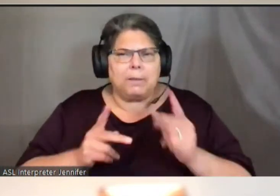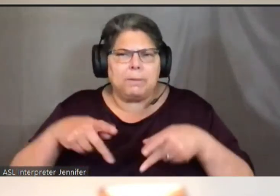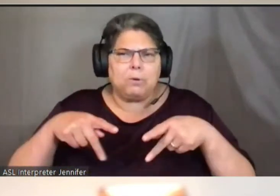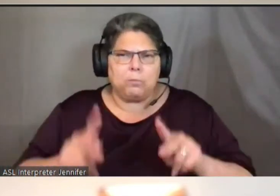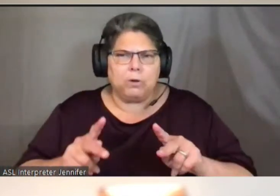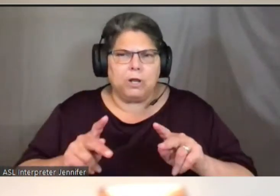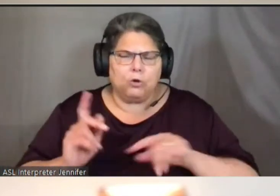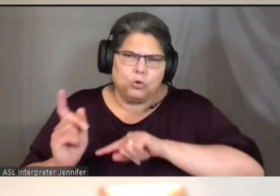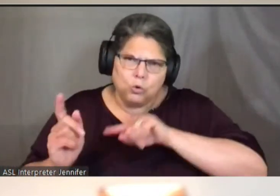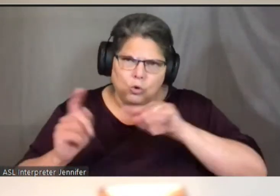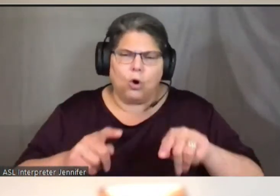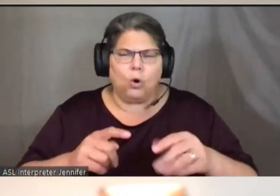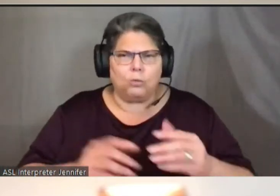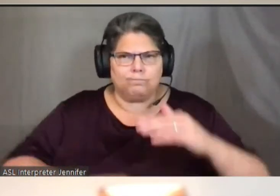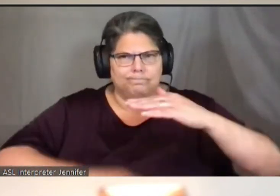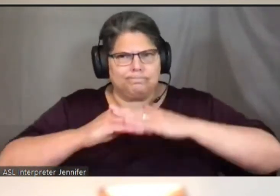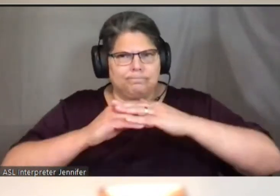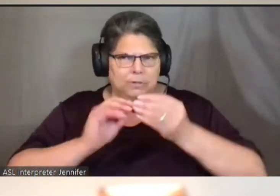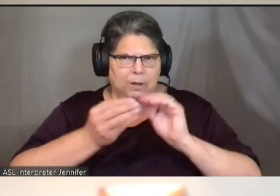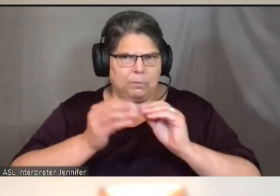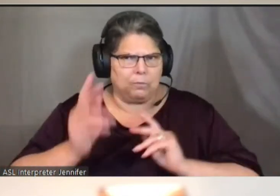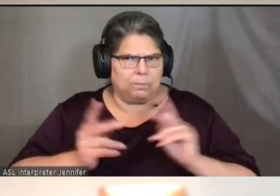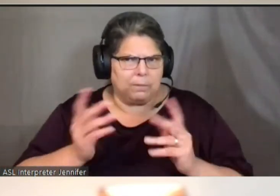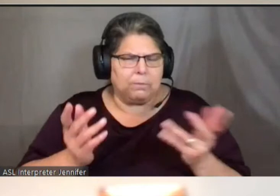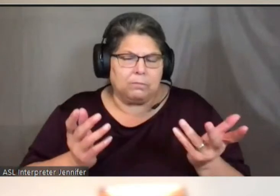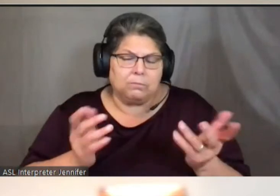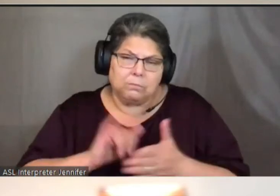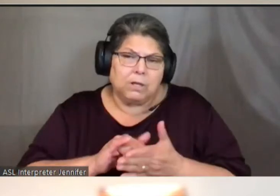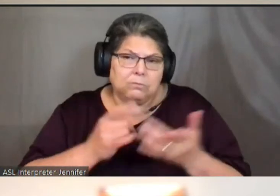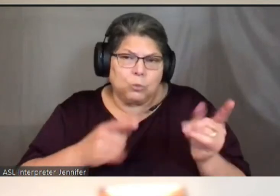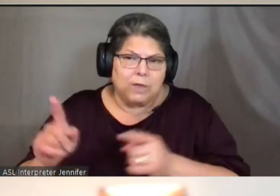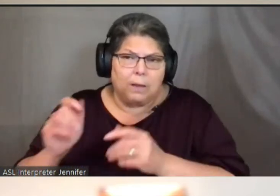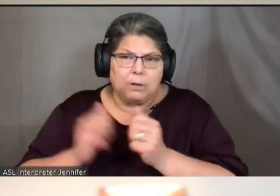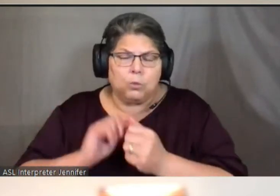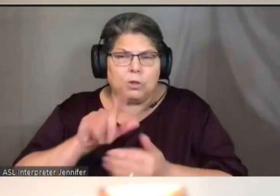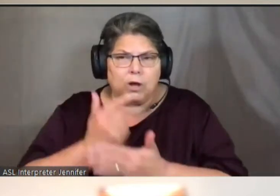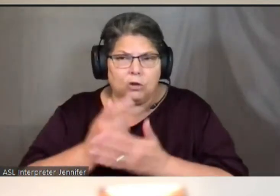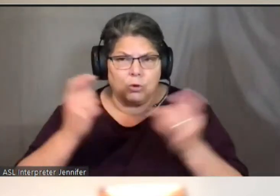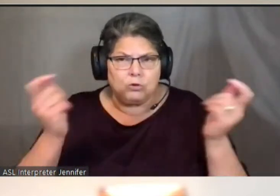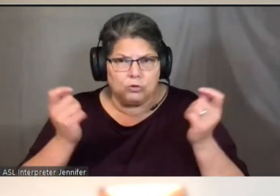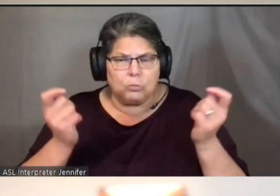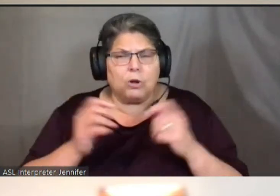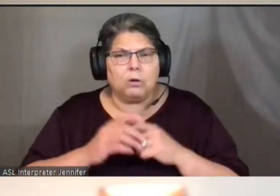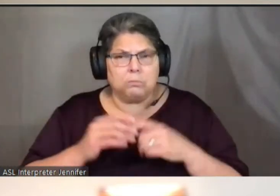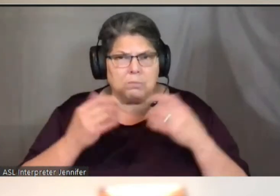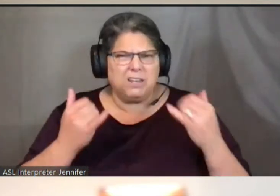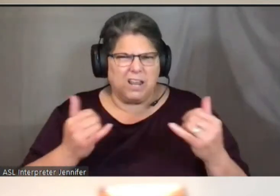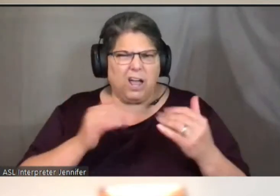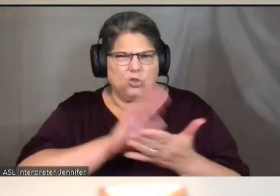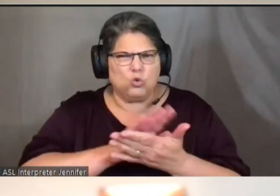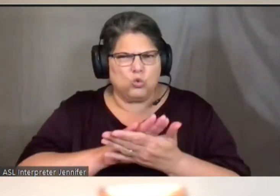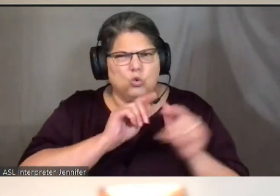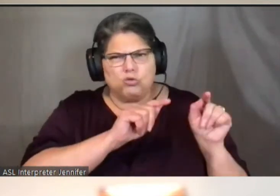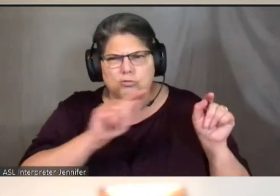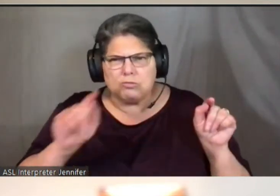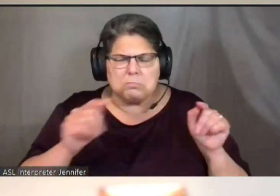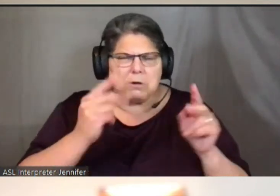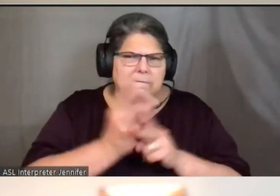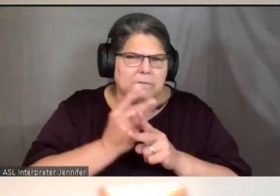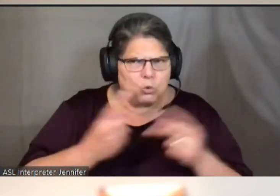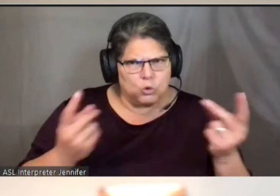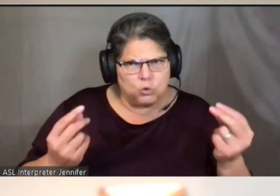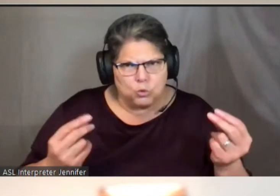it, and so that's what's happening with the graduations. They're doing their planning right now.